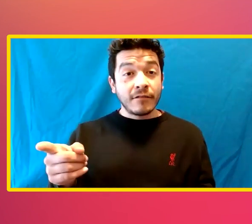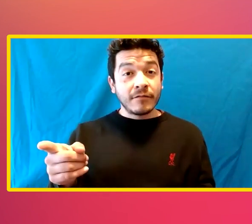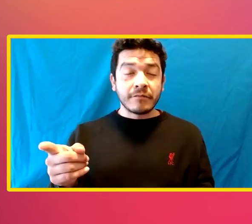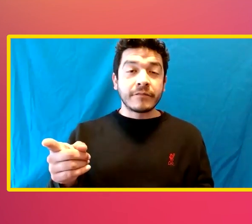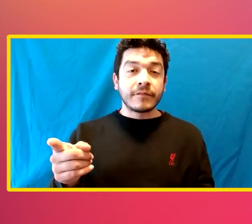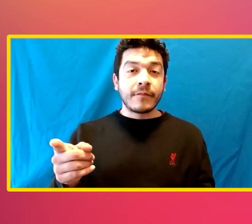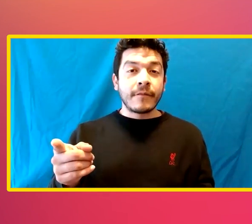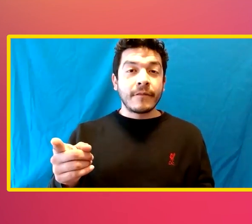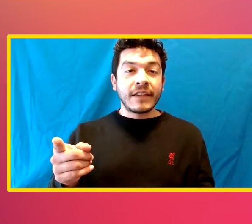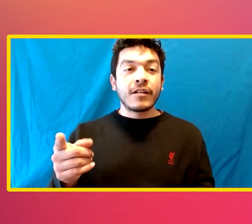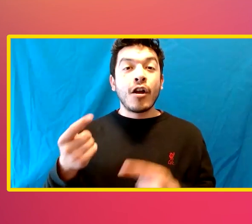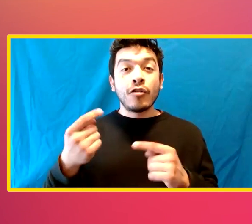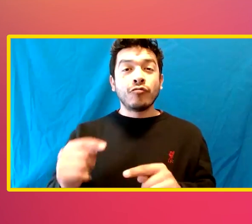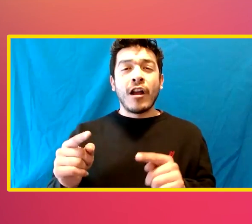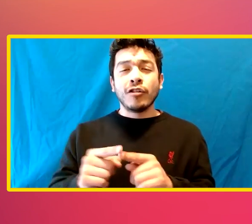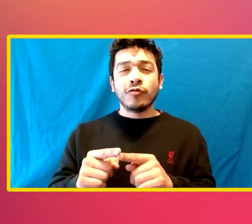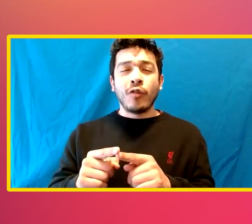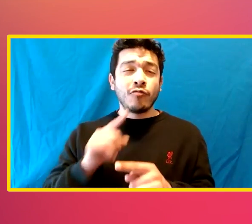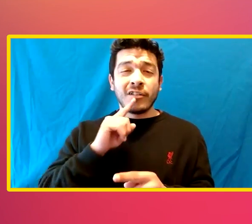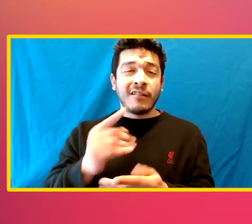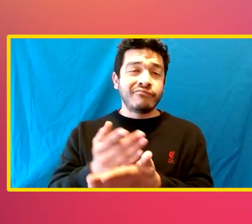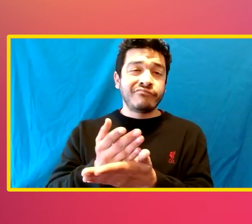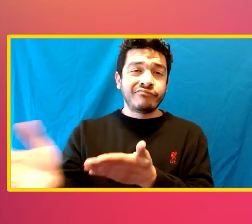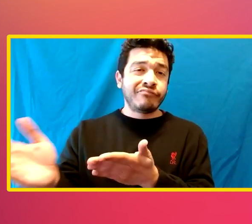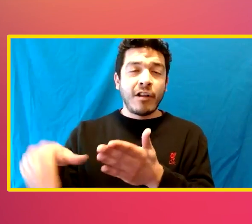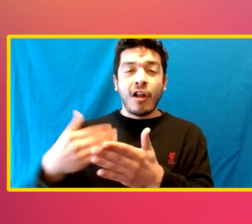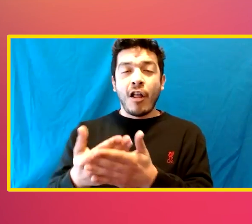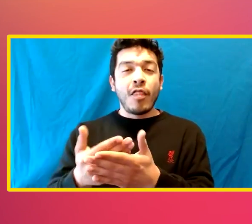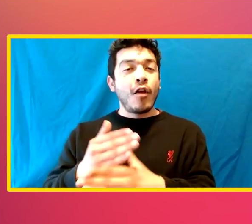through executive fiat, trying to wipe those protections